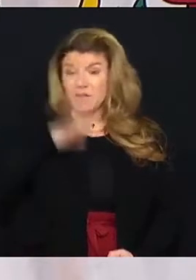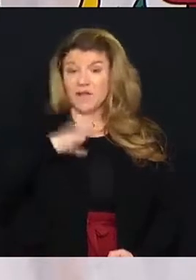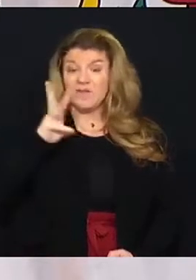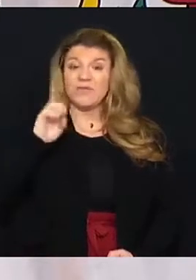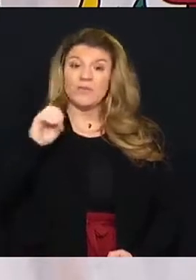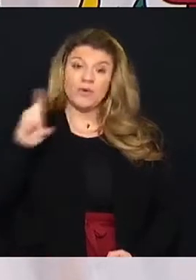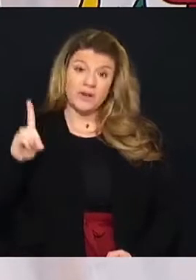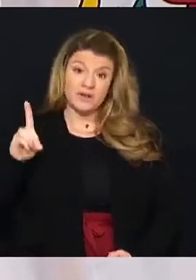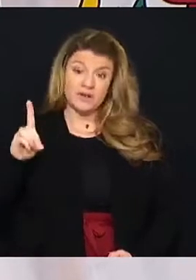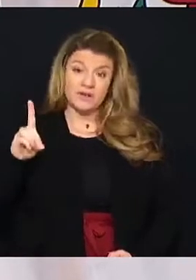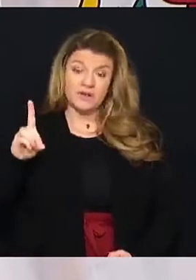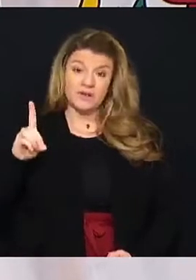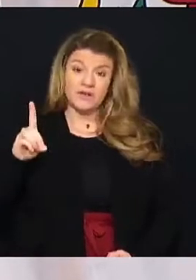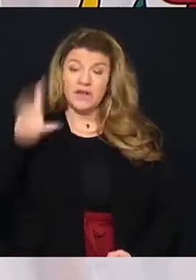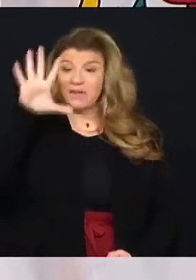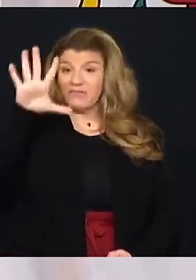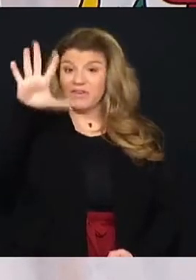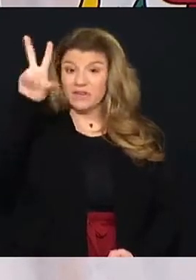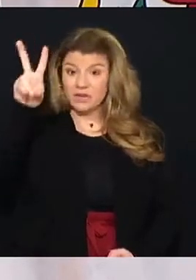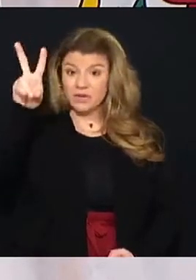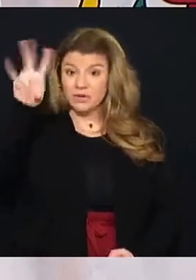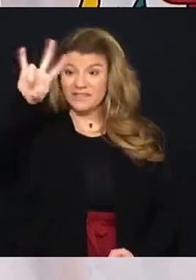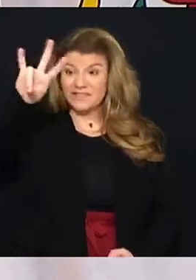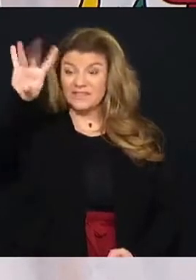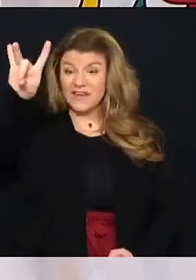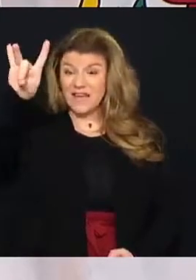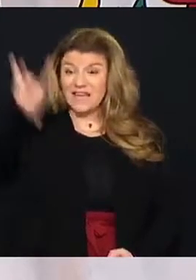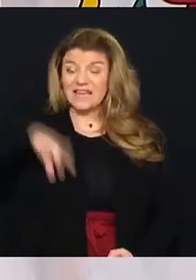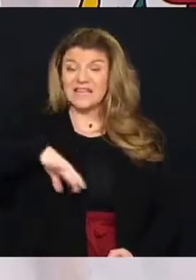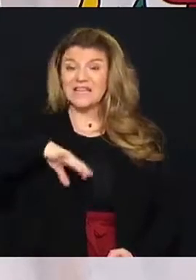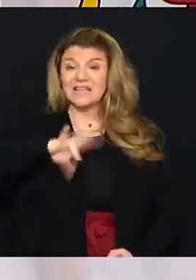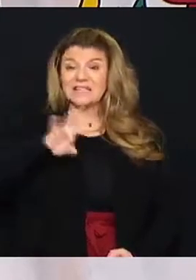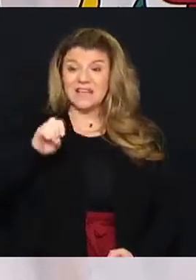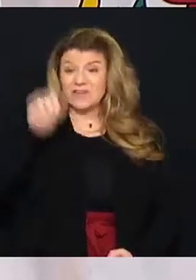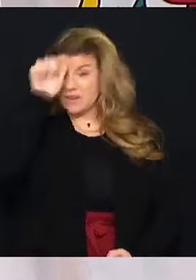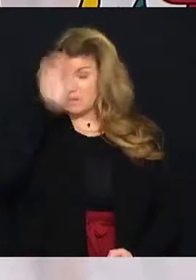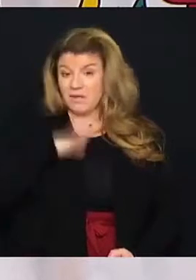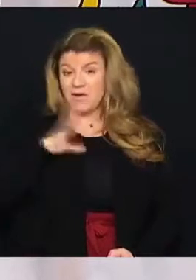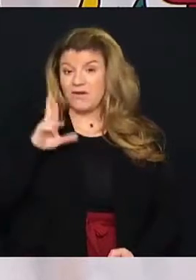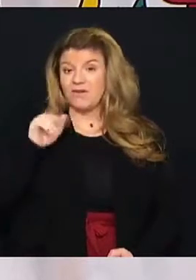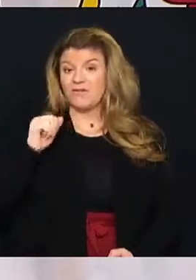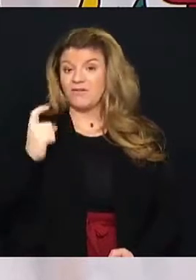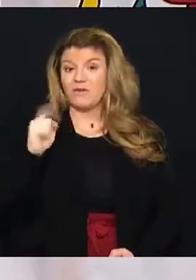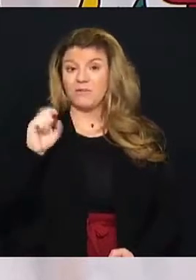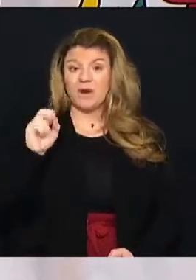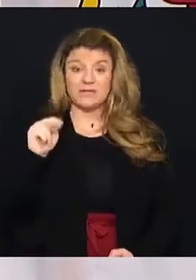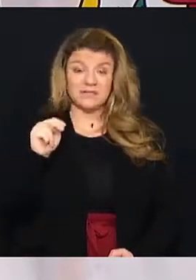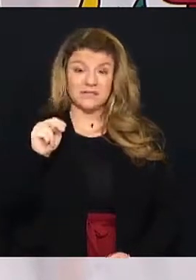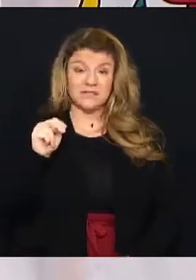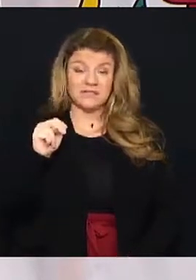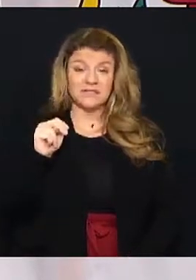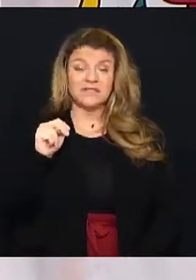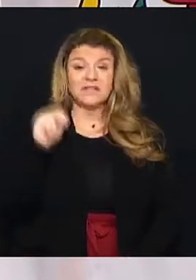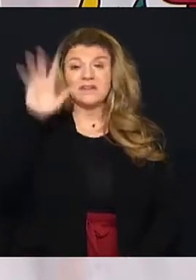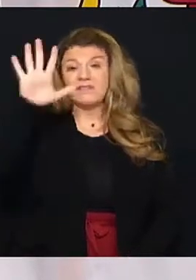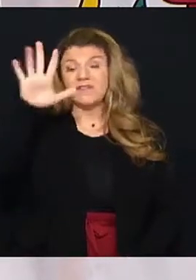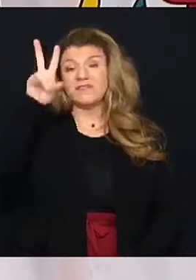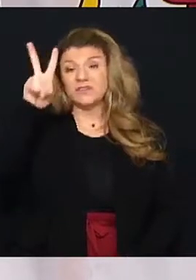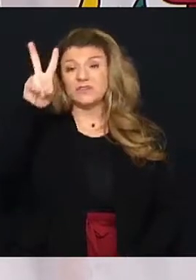Wood County. The 5,278th death, a 70-year-old male from Braxton County. The